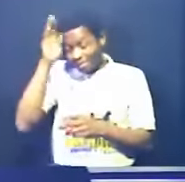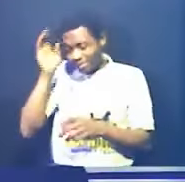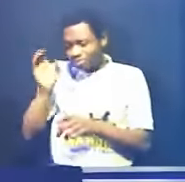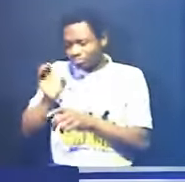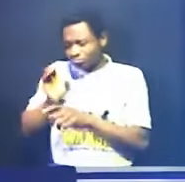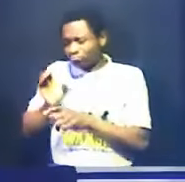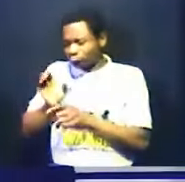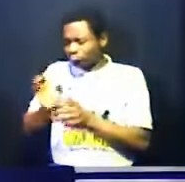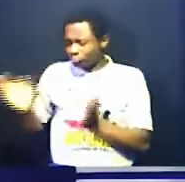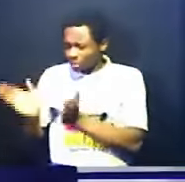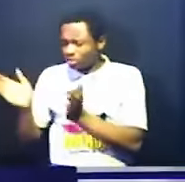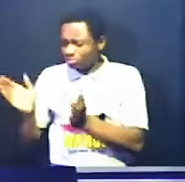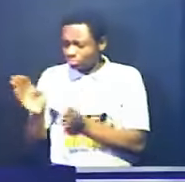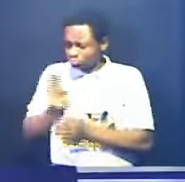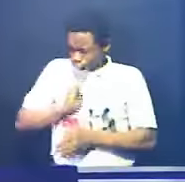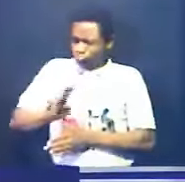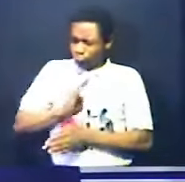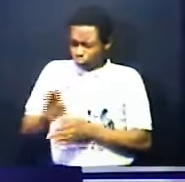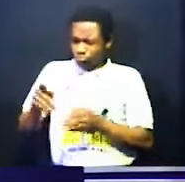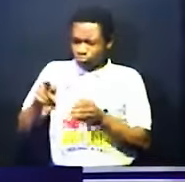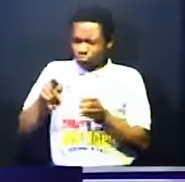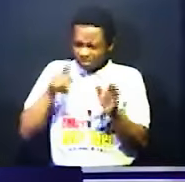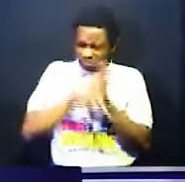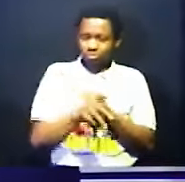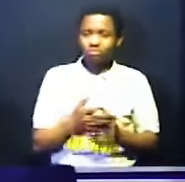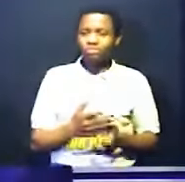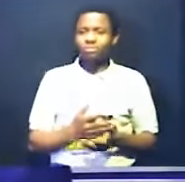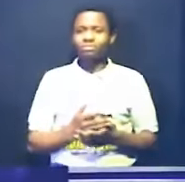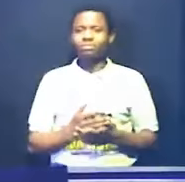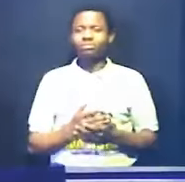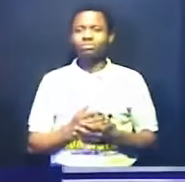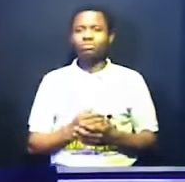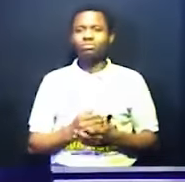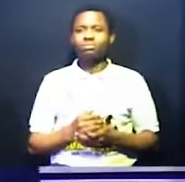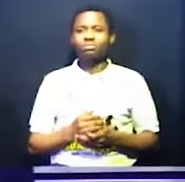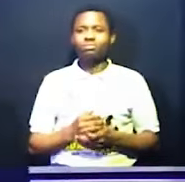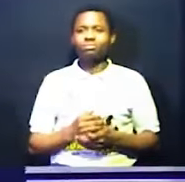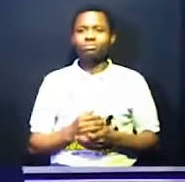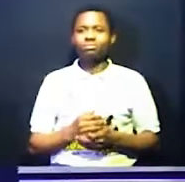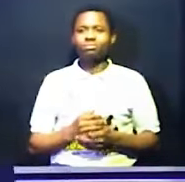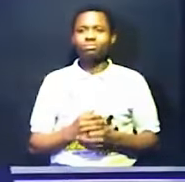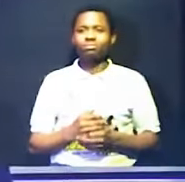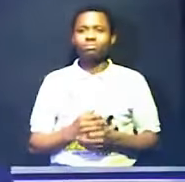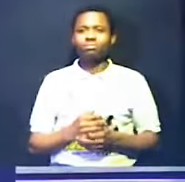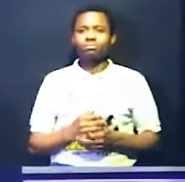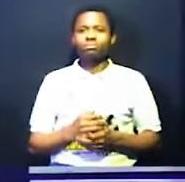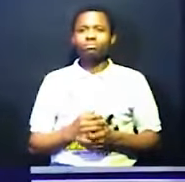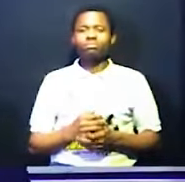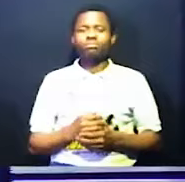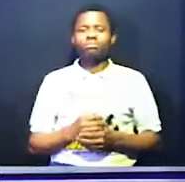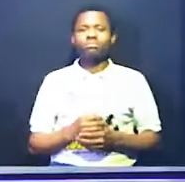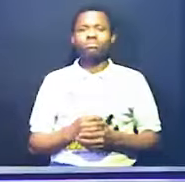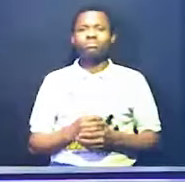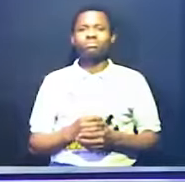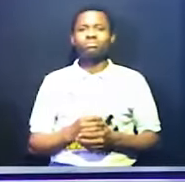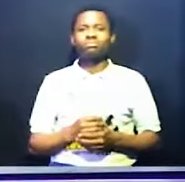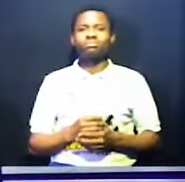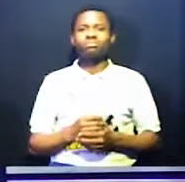over Jina Kase, hey, wait, and yen ye bekumu, nanaba, nanso, a shell once, mumma meninya ding, and yamina mashem.